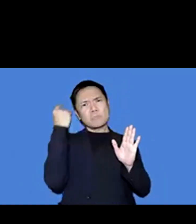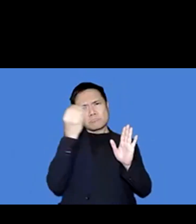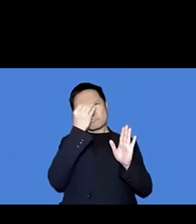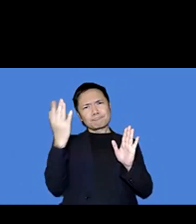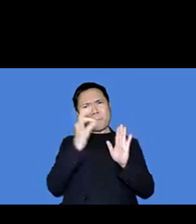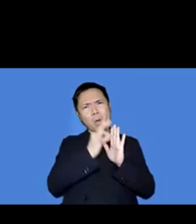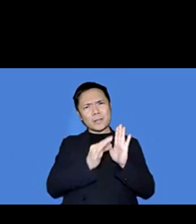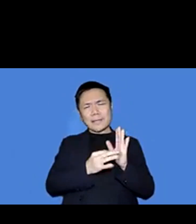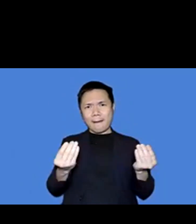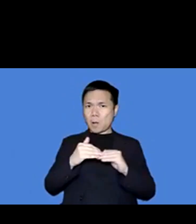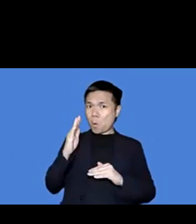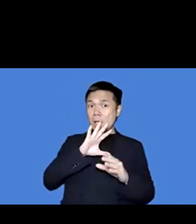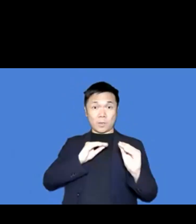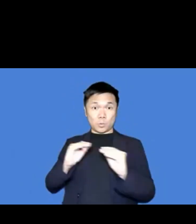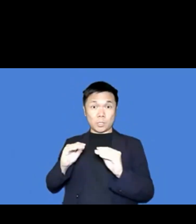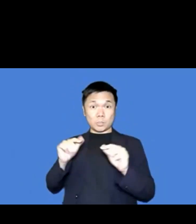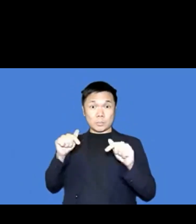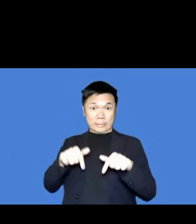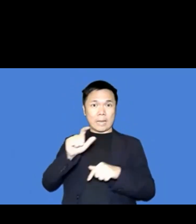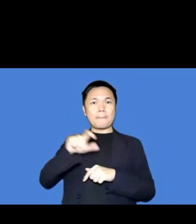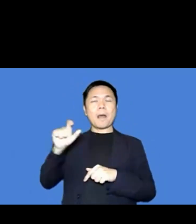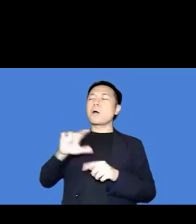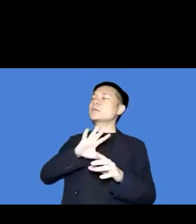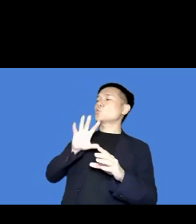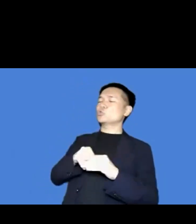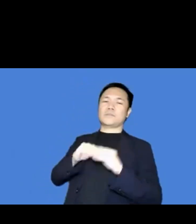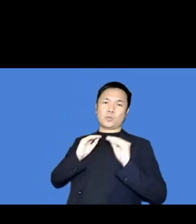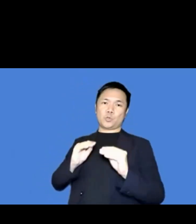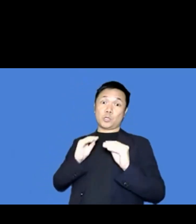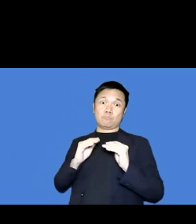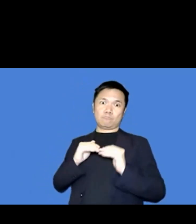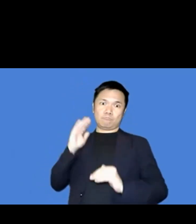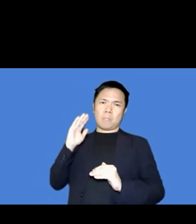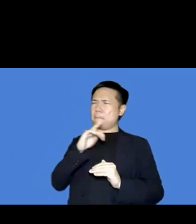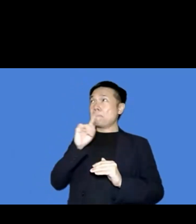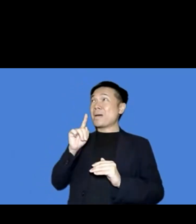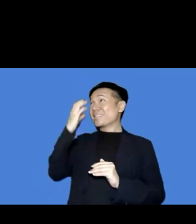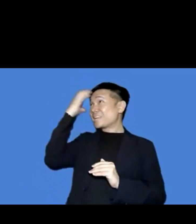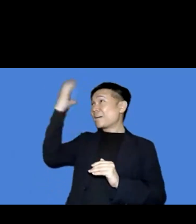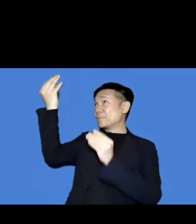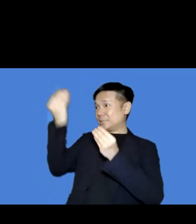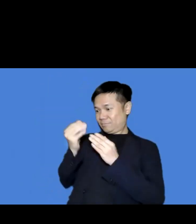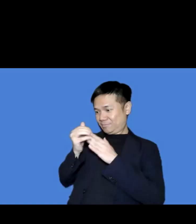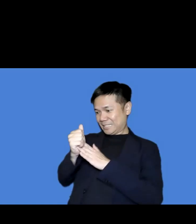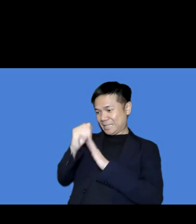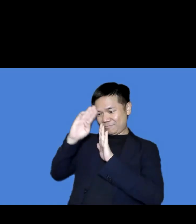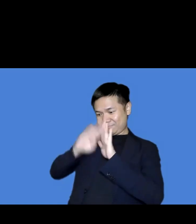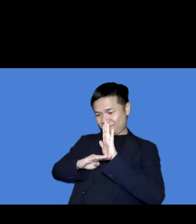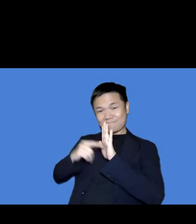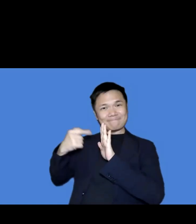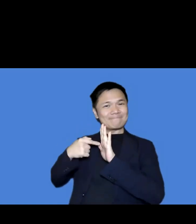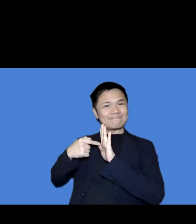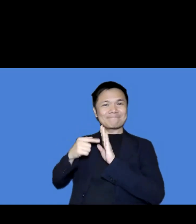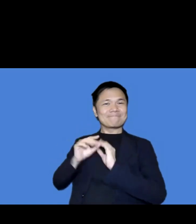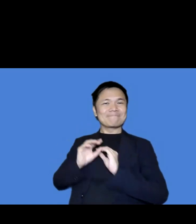education in Nepal, but we do not have the guideline yet. That's why it could be like